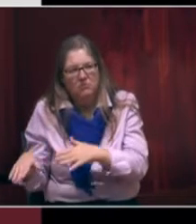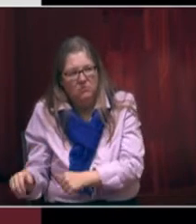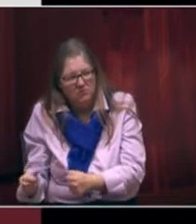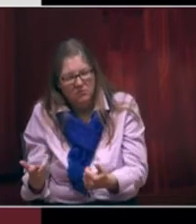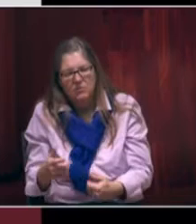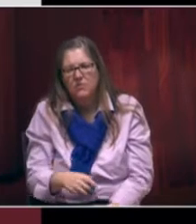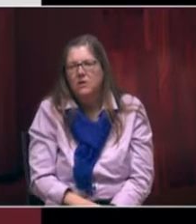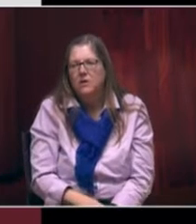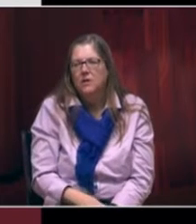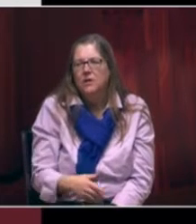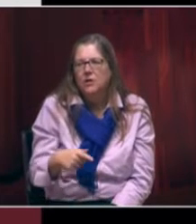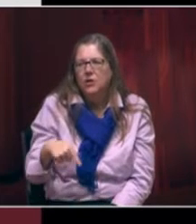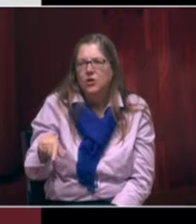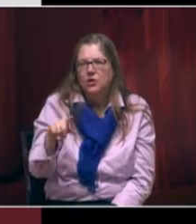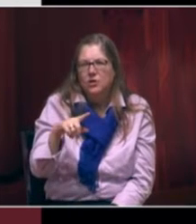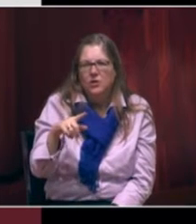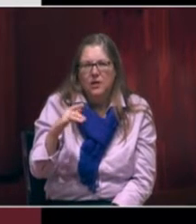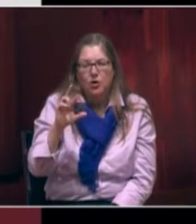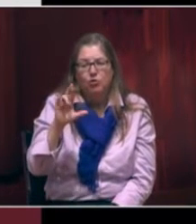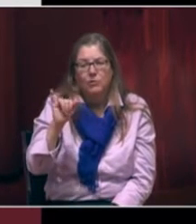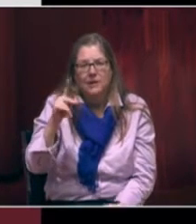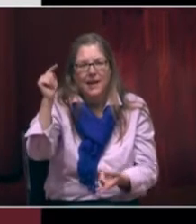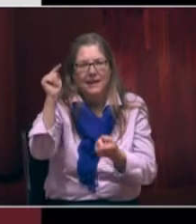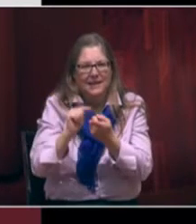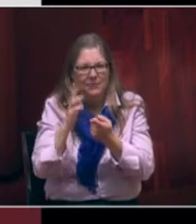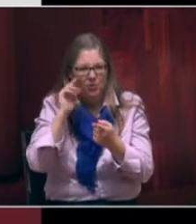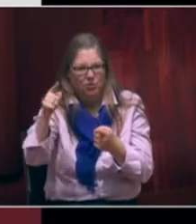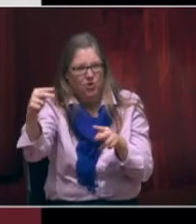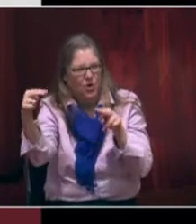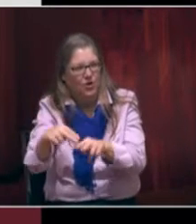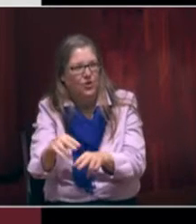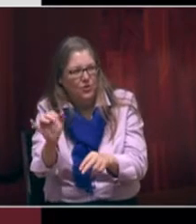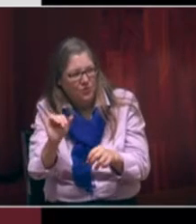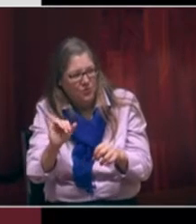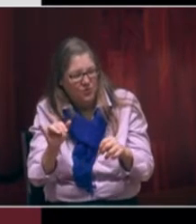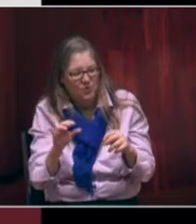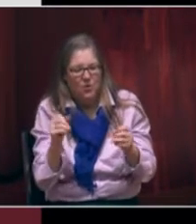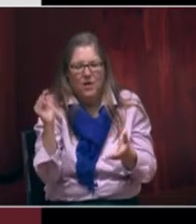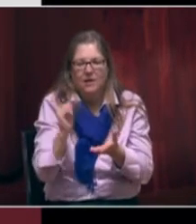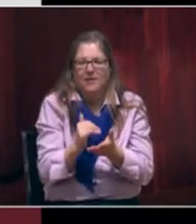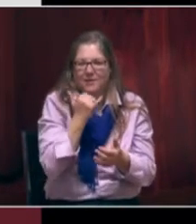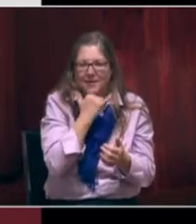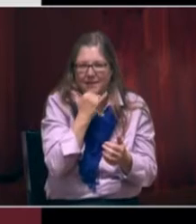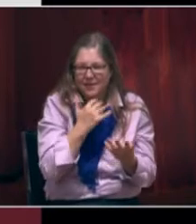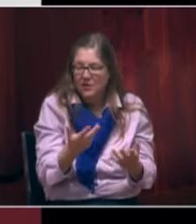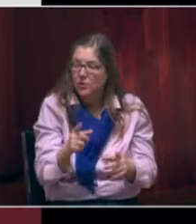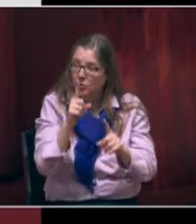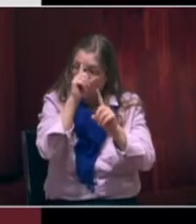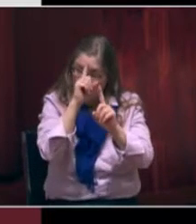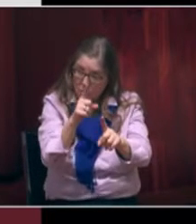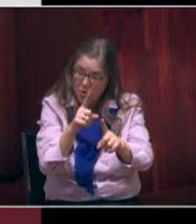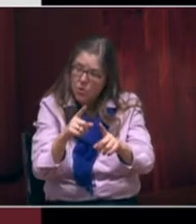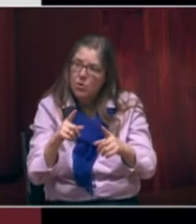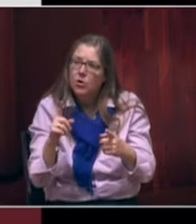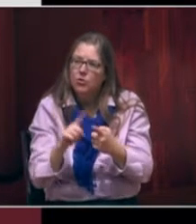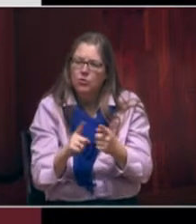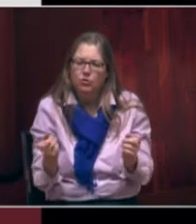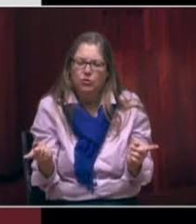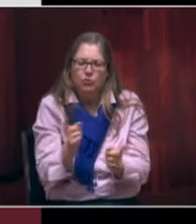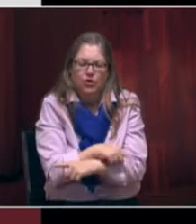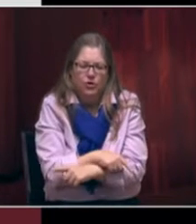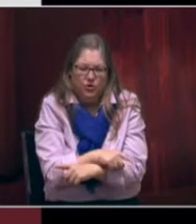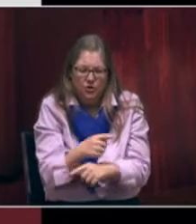down because you're looking at it as well in all cases. So the goal here is then to flip the process so